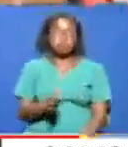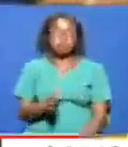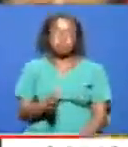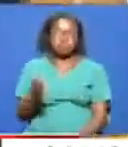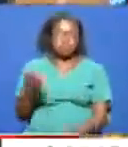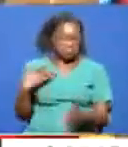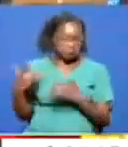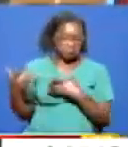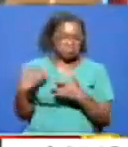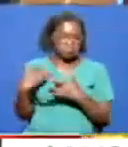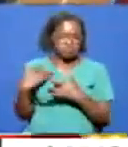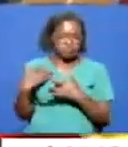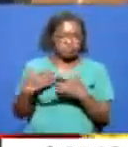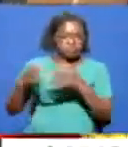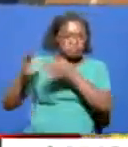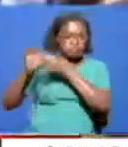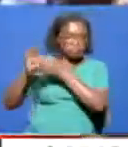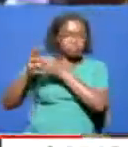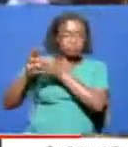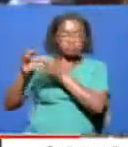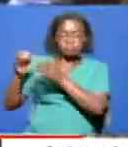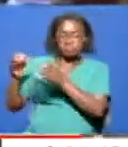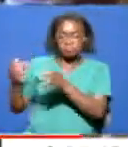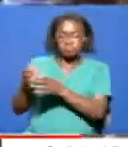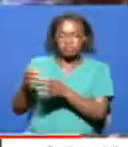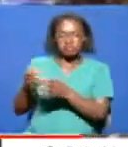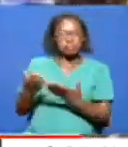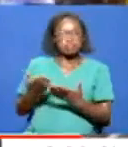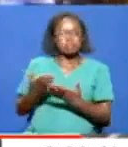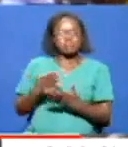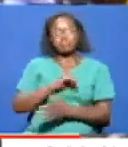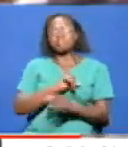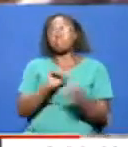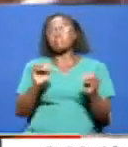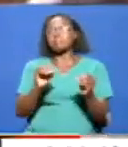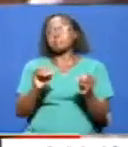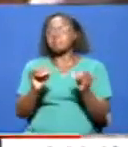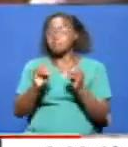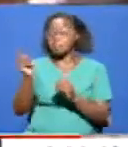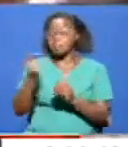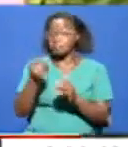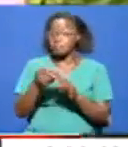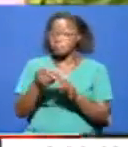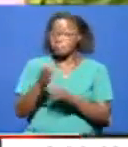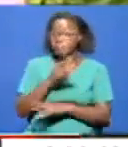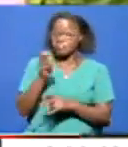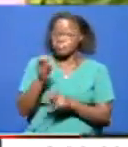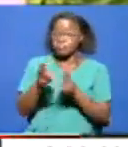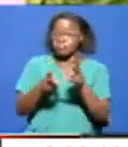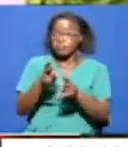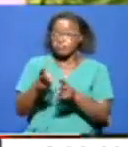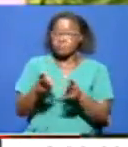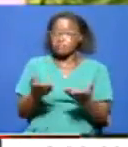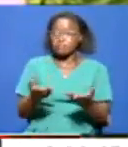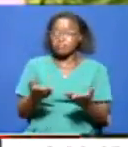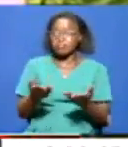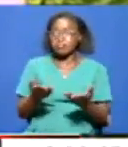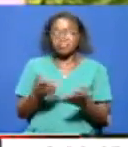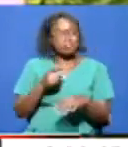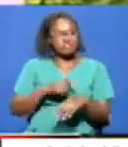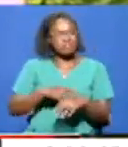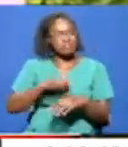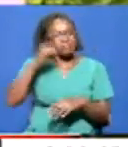over rising culture of political intolerance in the country ahead of the 2022 polls. This is not time for